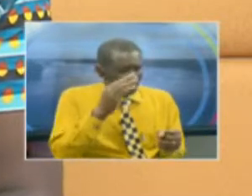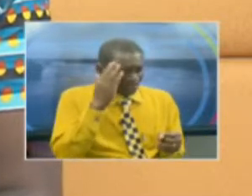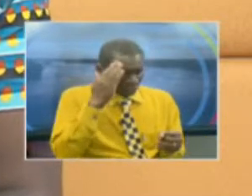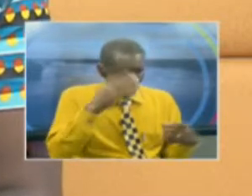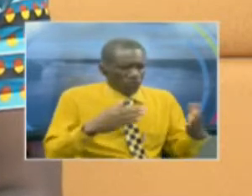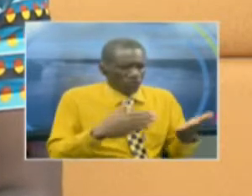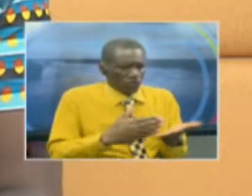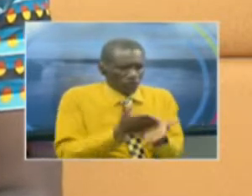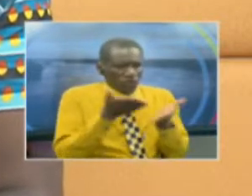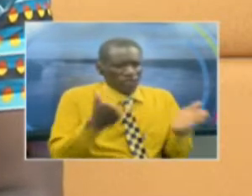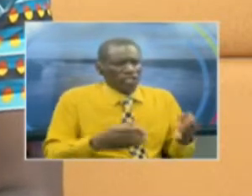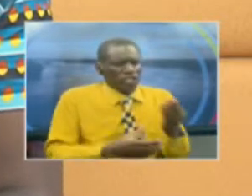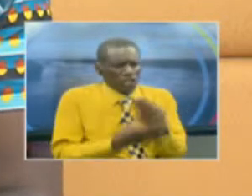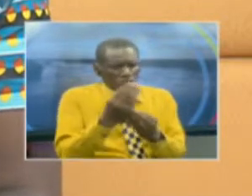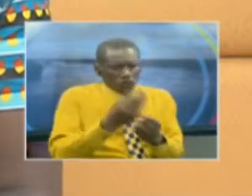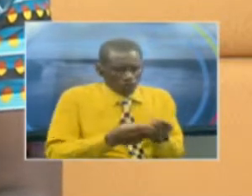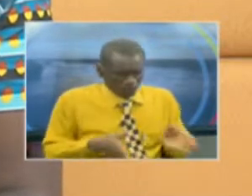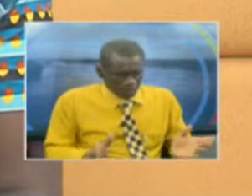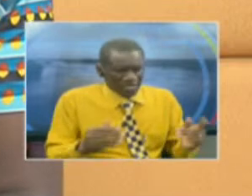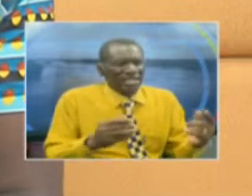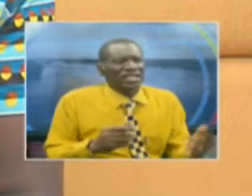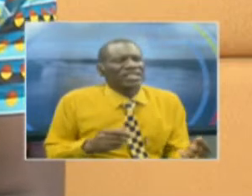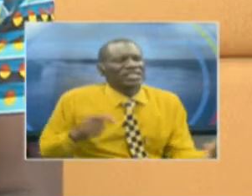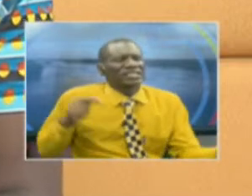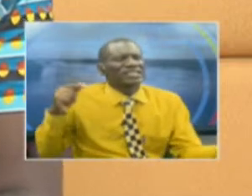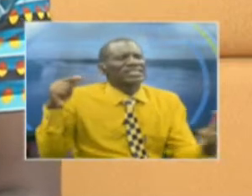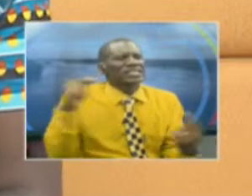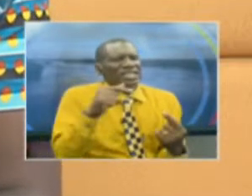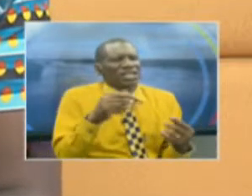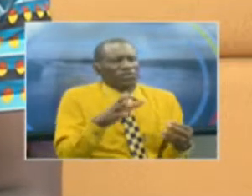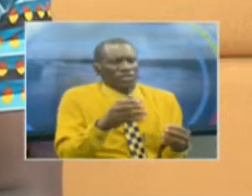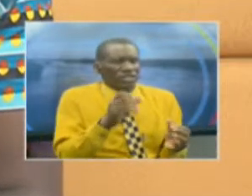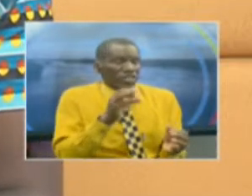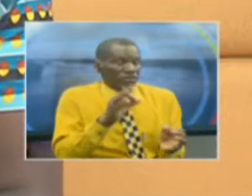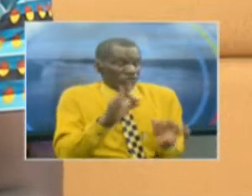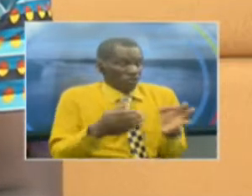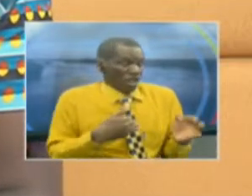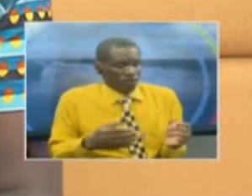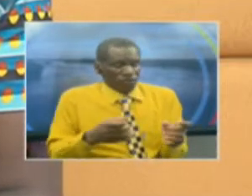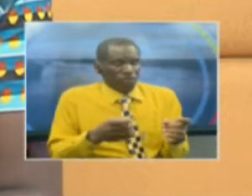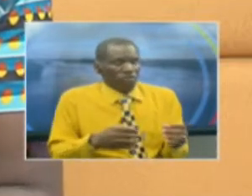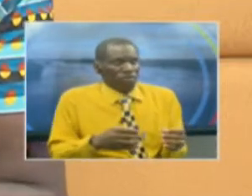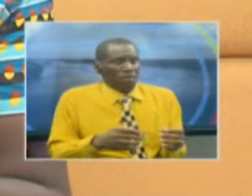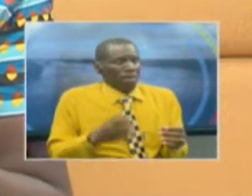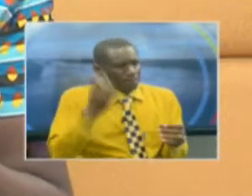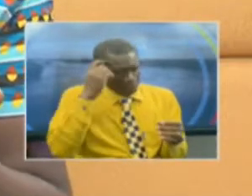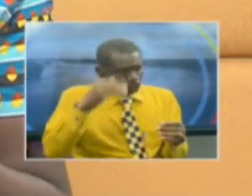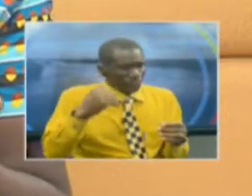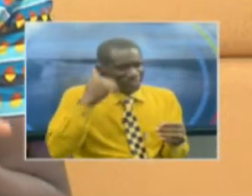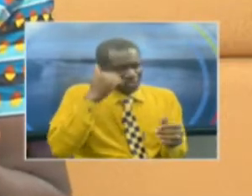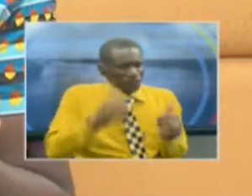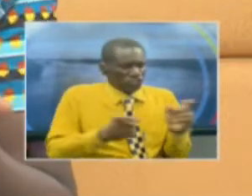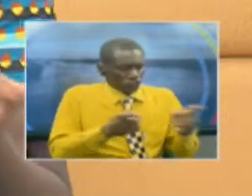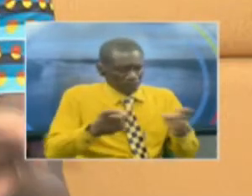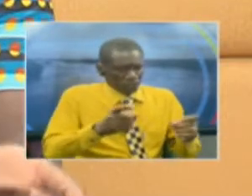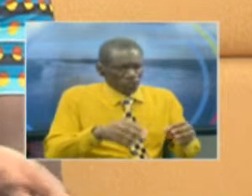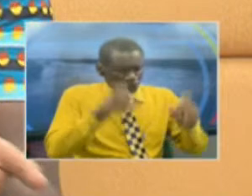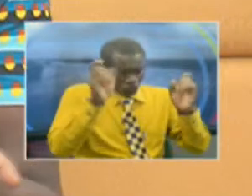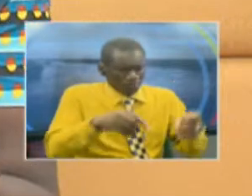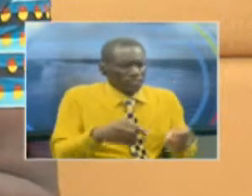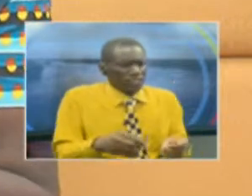things comfortably. But unless with an unmanaged mental illness, anyone needs to be able to learn mental skills. How do